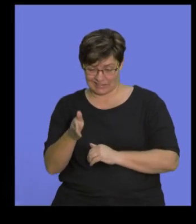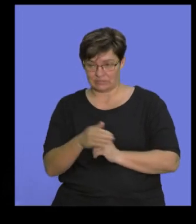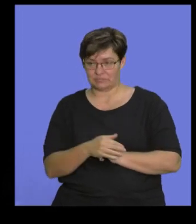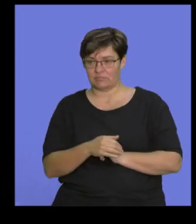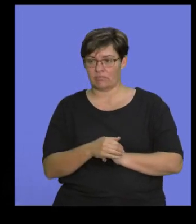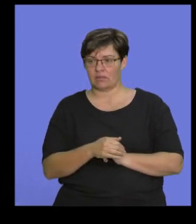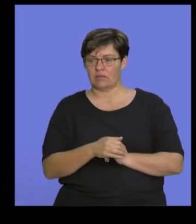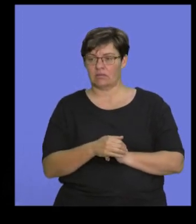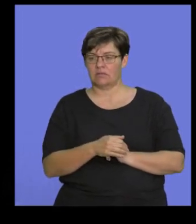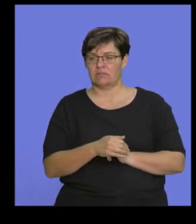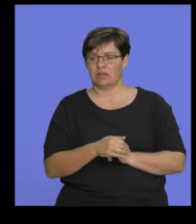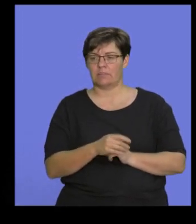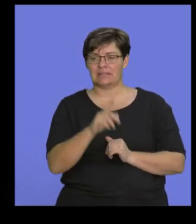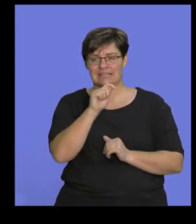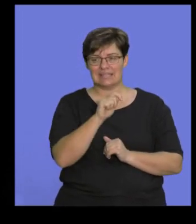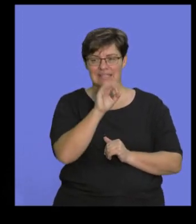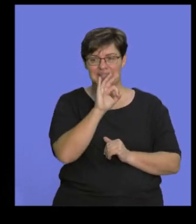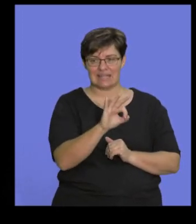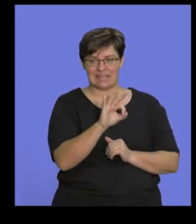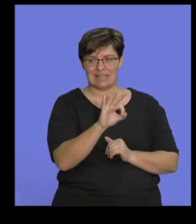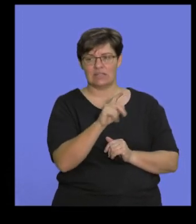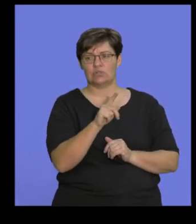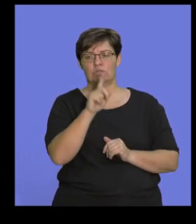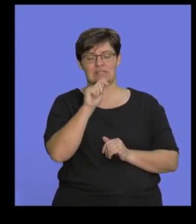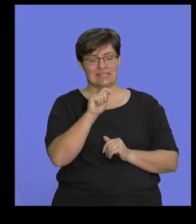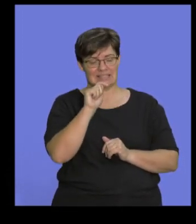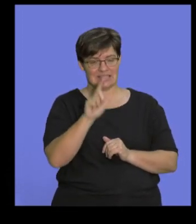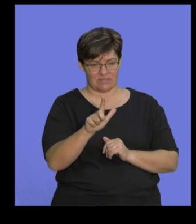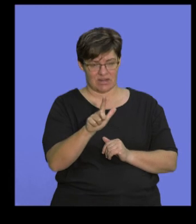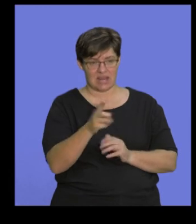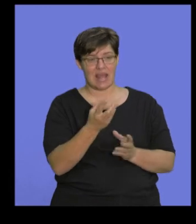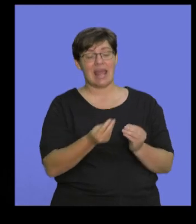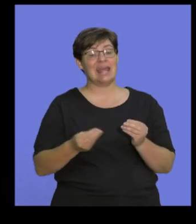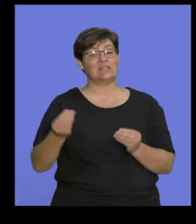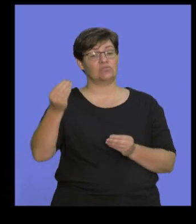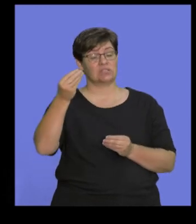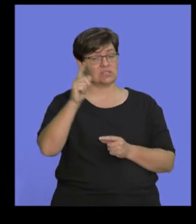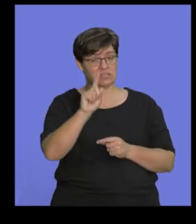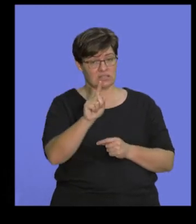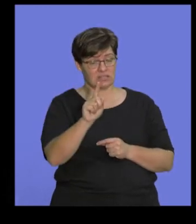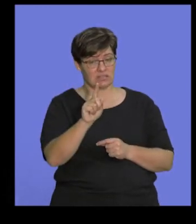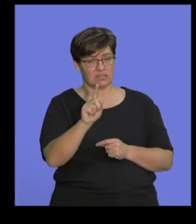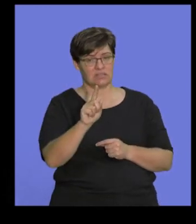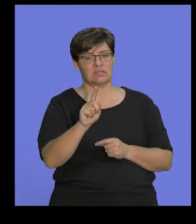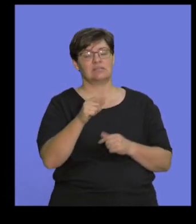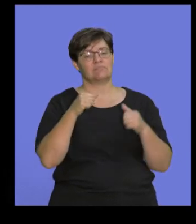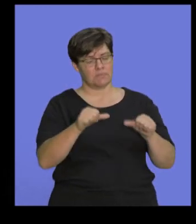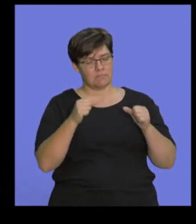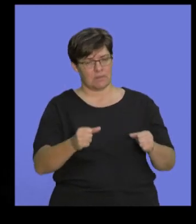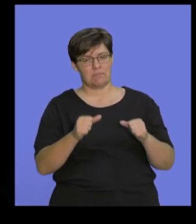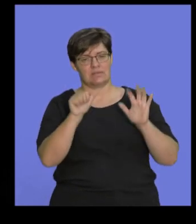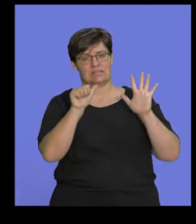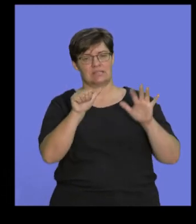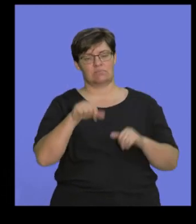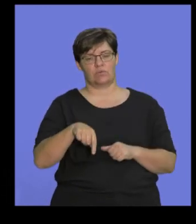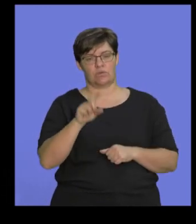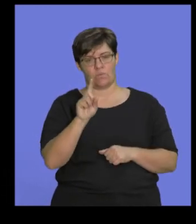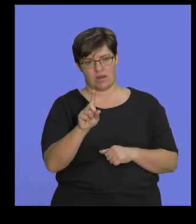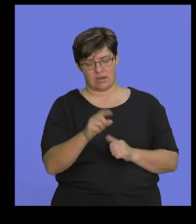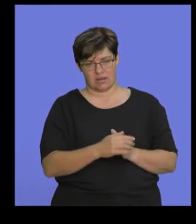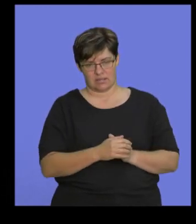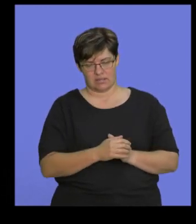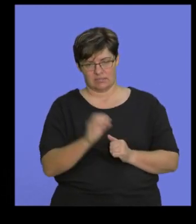between the T3 and T7, her interest rate was actually still 6.1%.